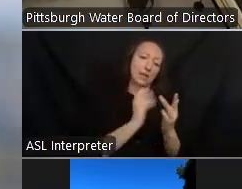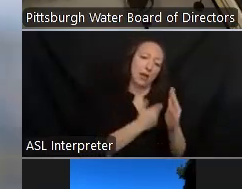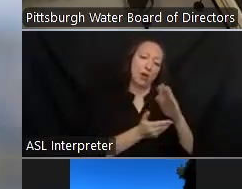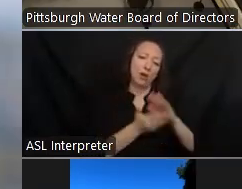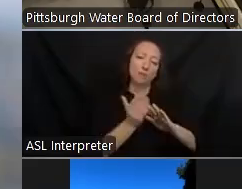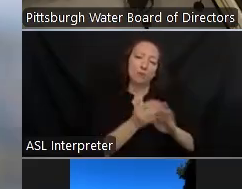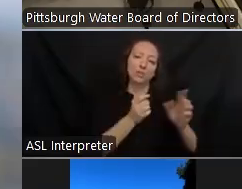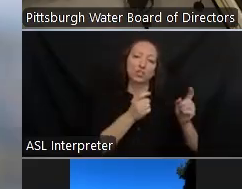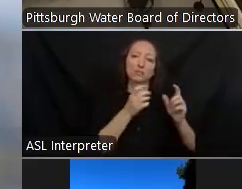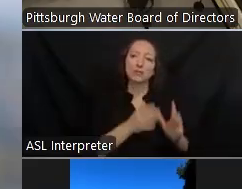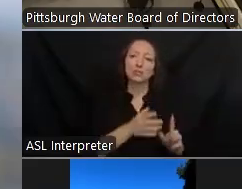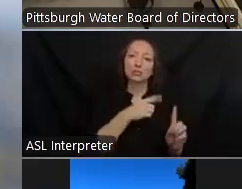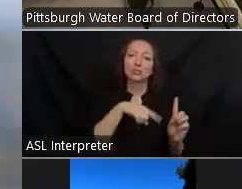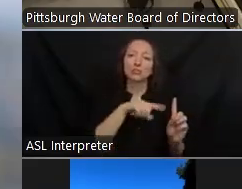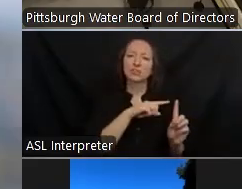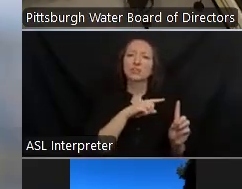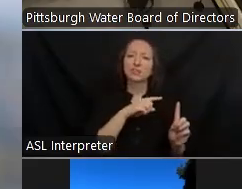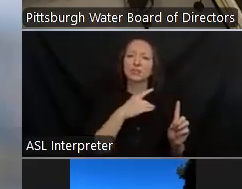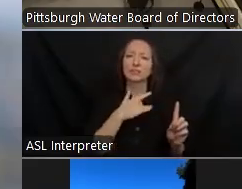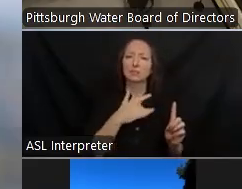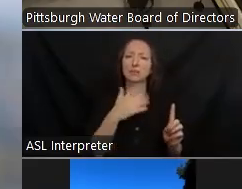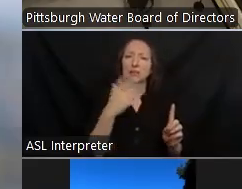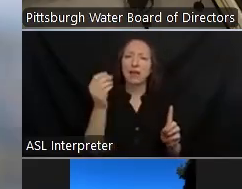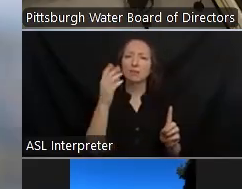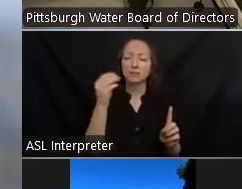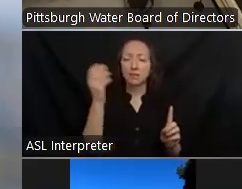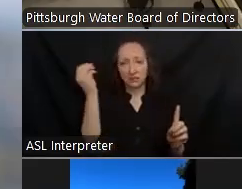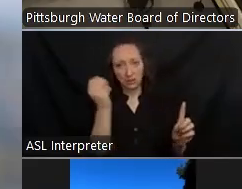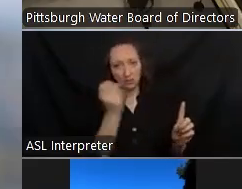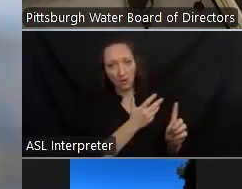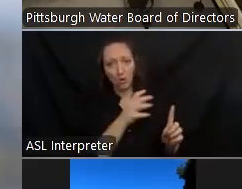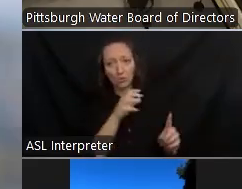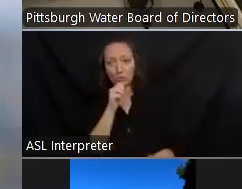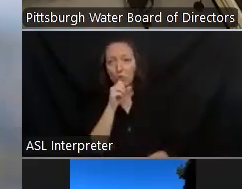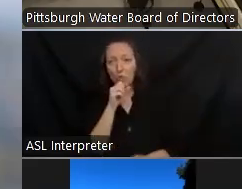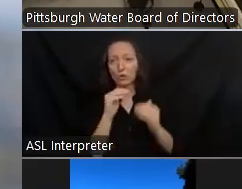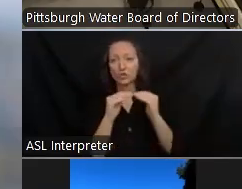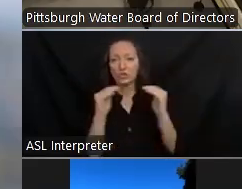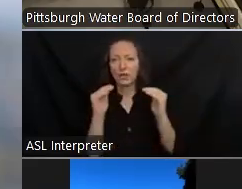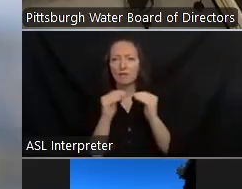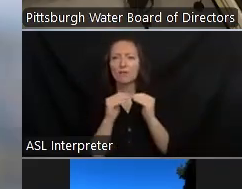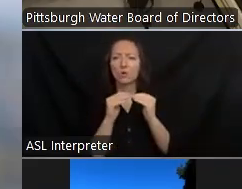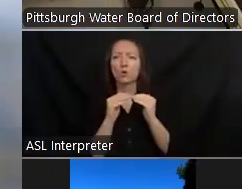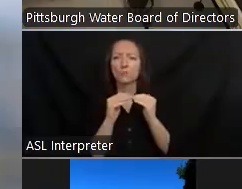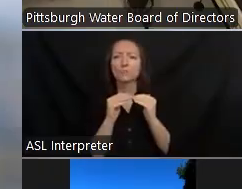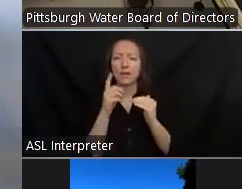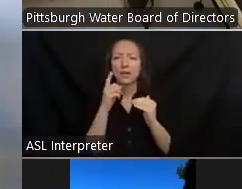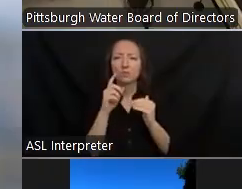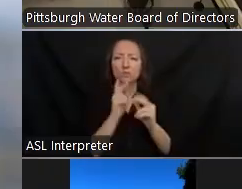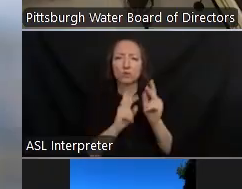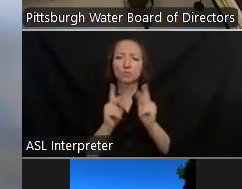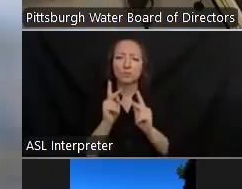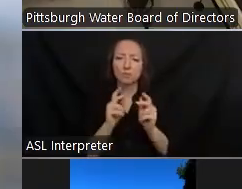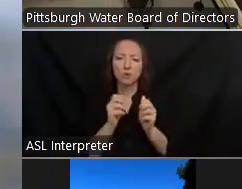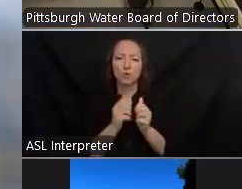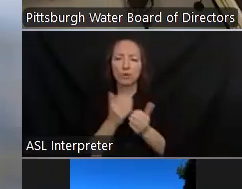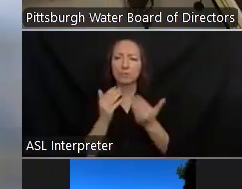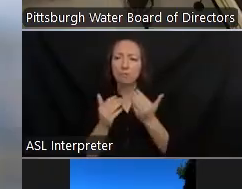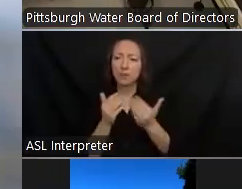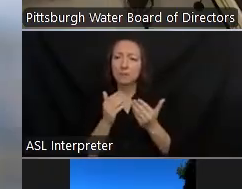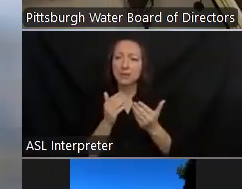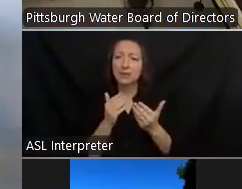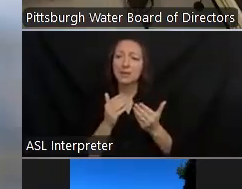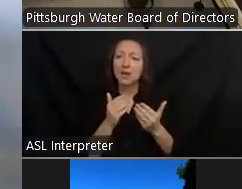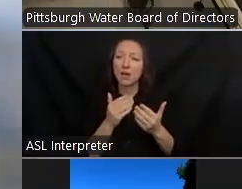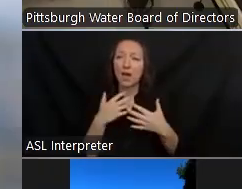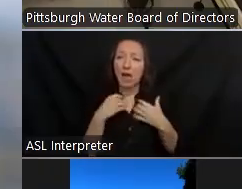managers, the folks that are primarily outside, make them aware of it. So at an orange level, it's really just folks that have that, maybe an underlying health concern that needs